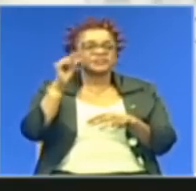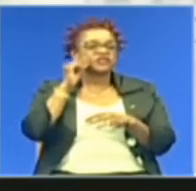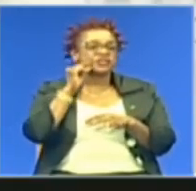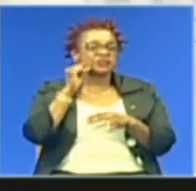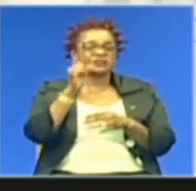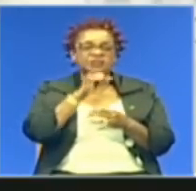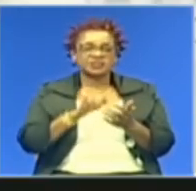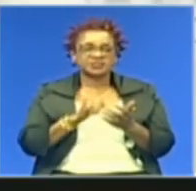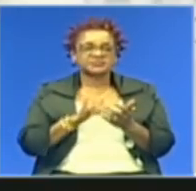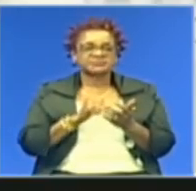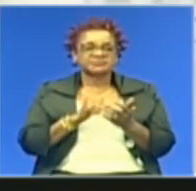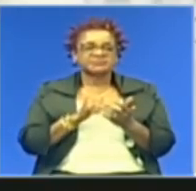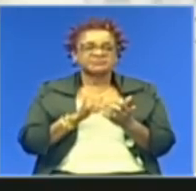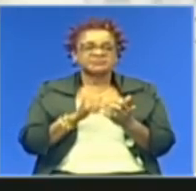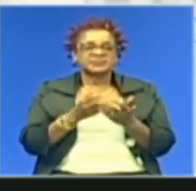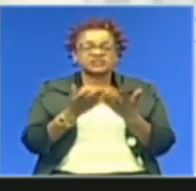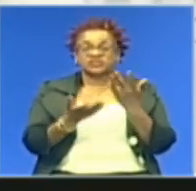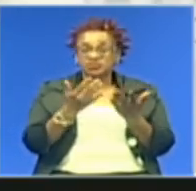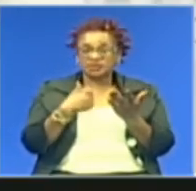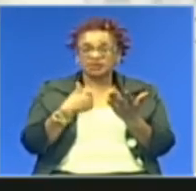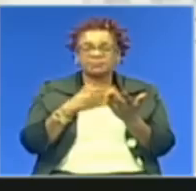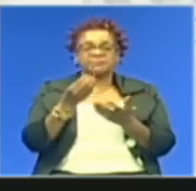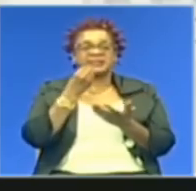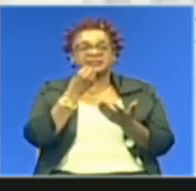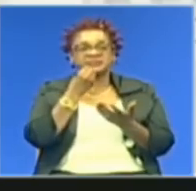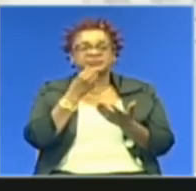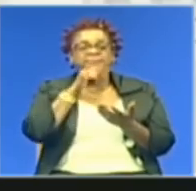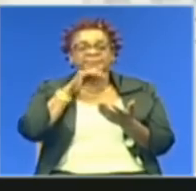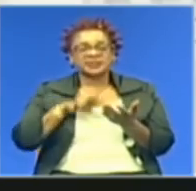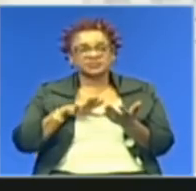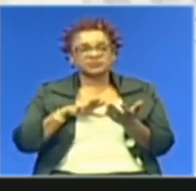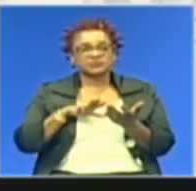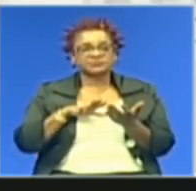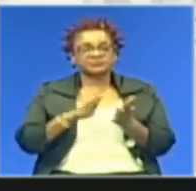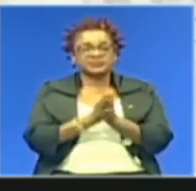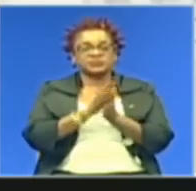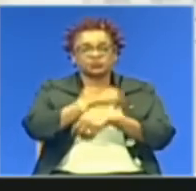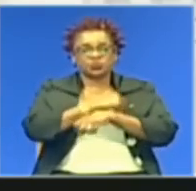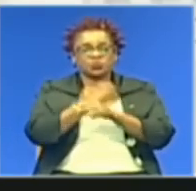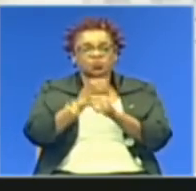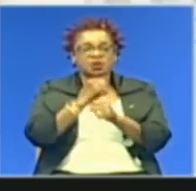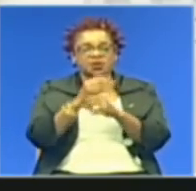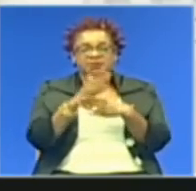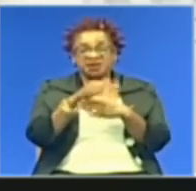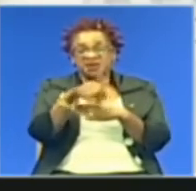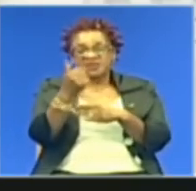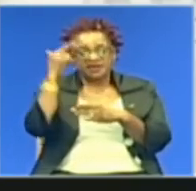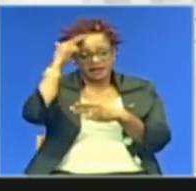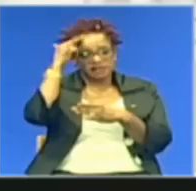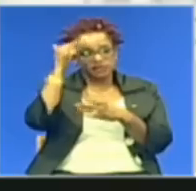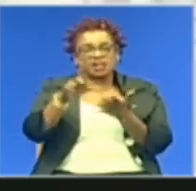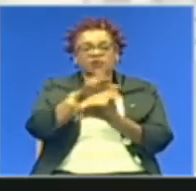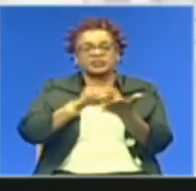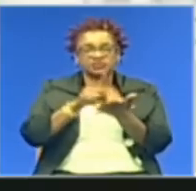age, absenteeism, a provision of meals, parental involvement in schoolwork, among other reasons. Now, the location of the